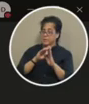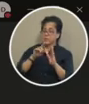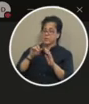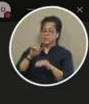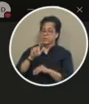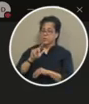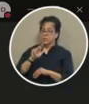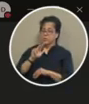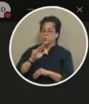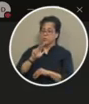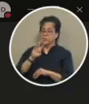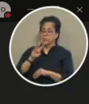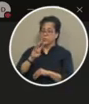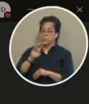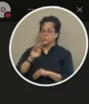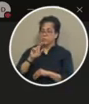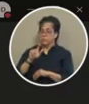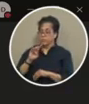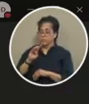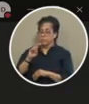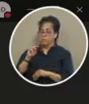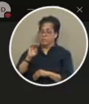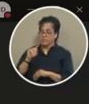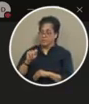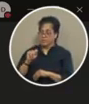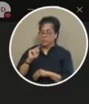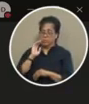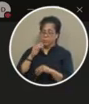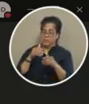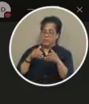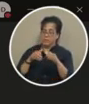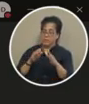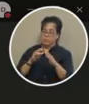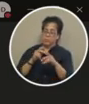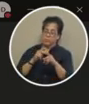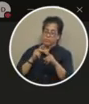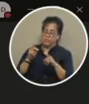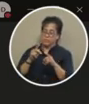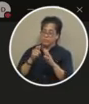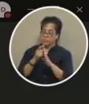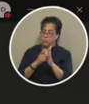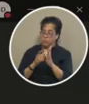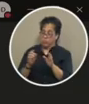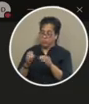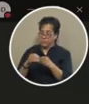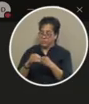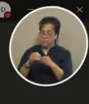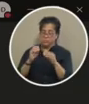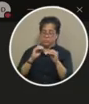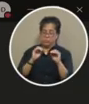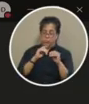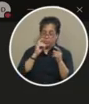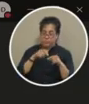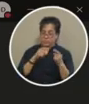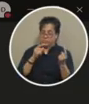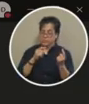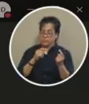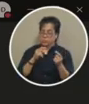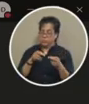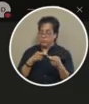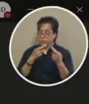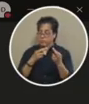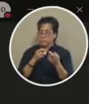for 3422 Montana. This would permit a professional office. There was no opposition. City Plan Commission